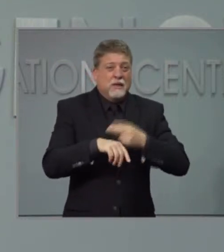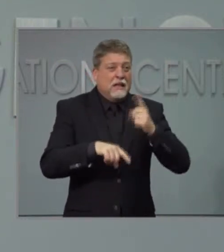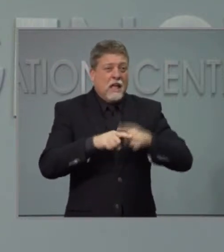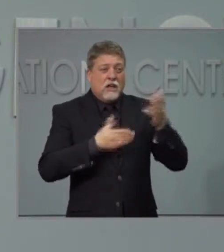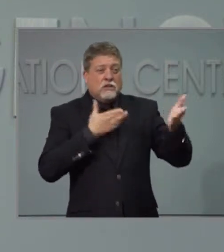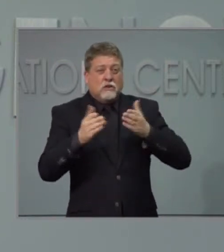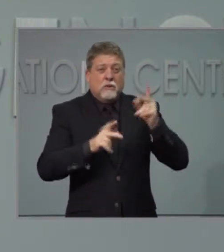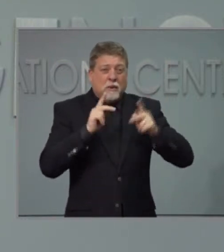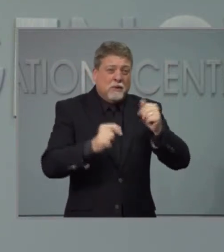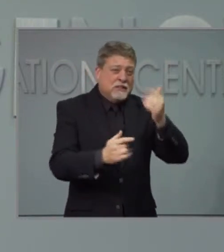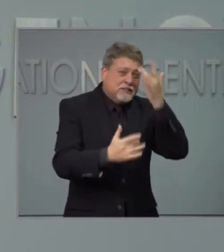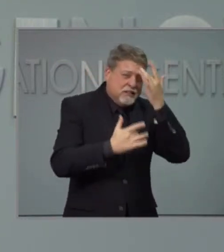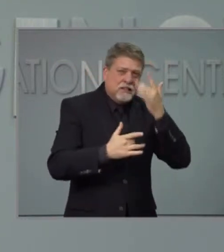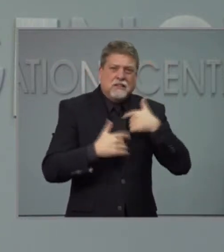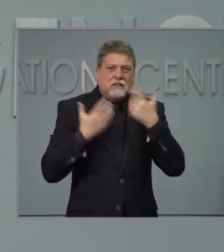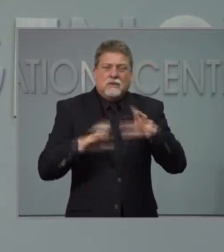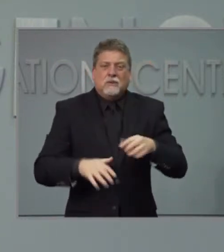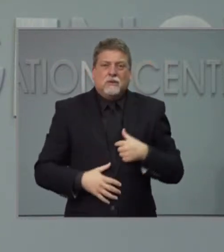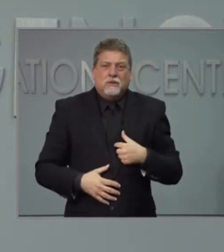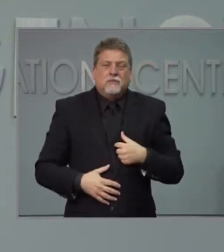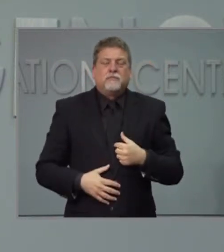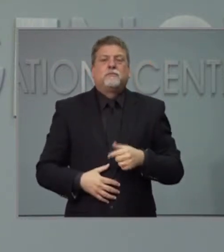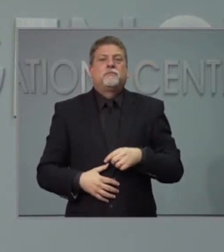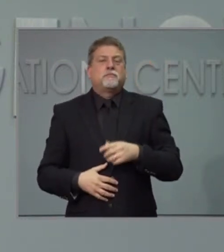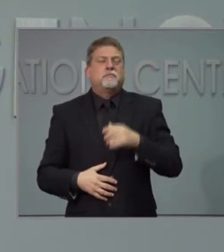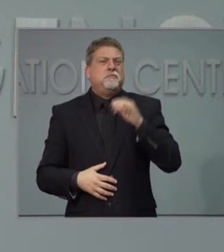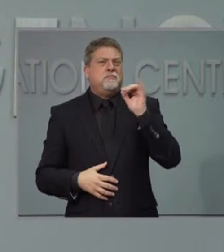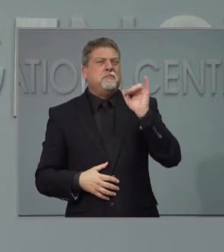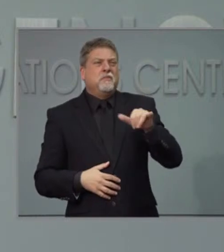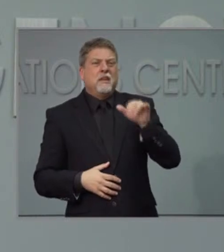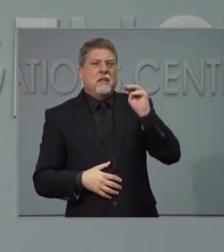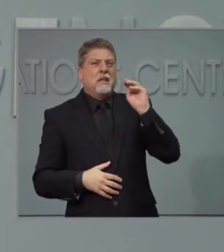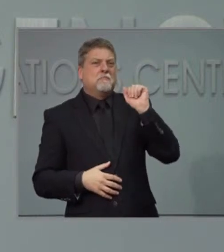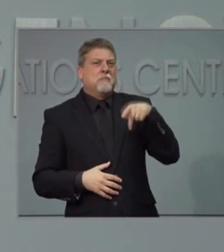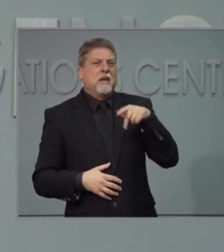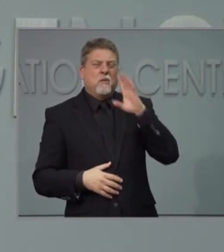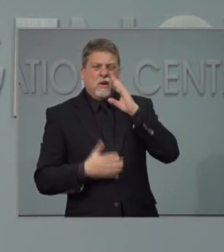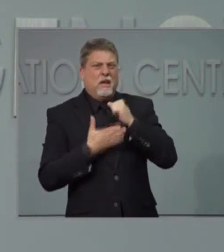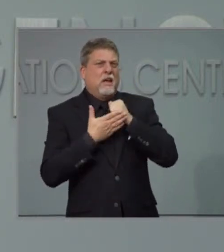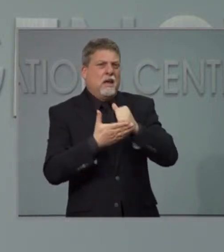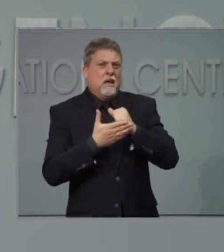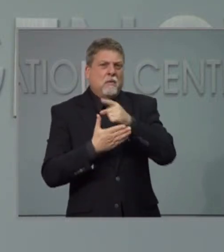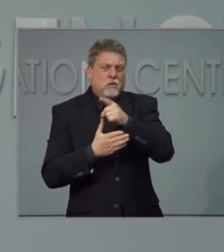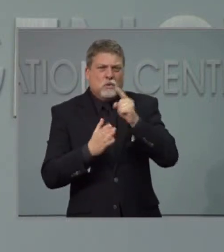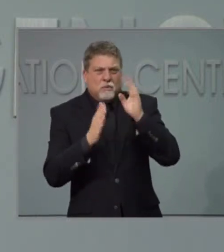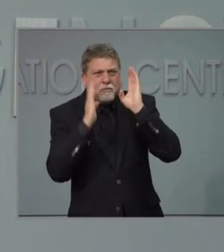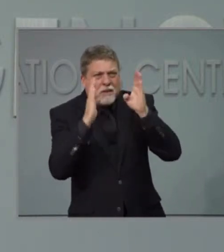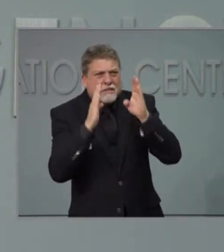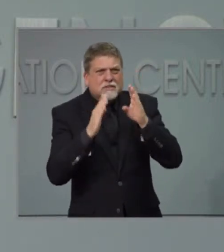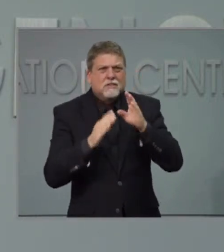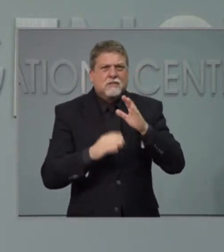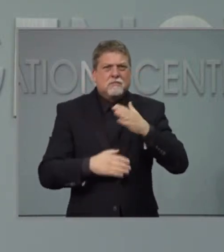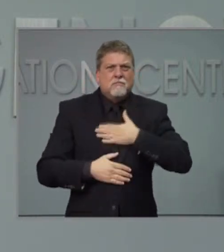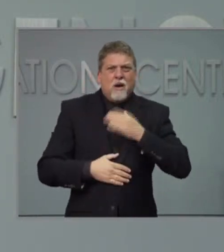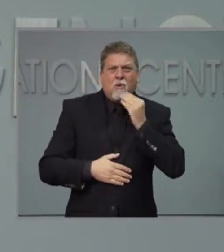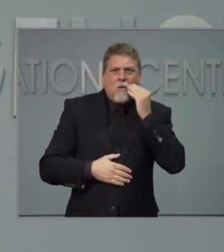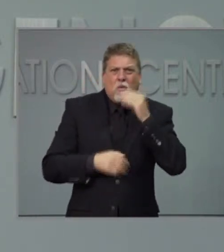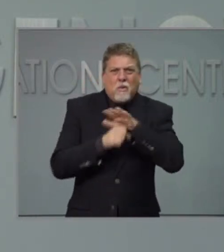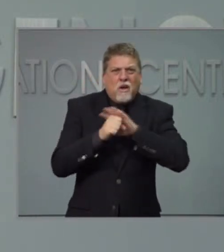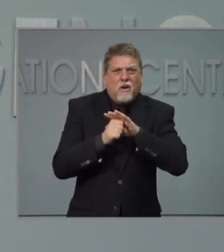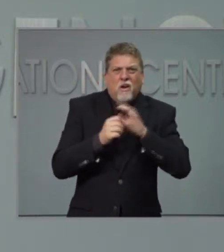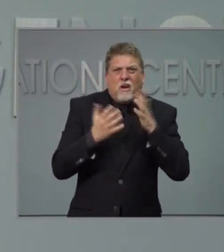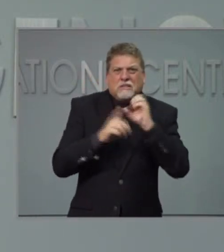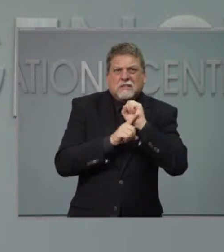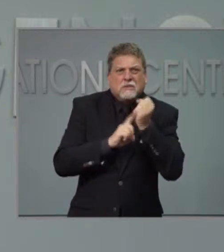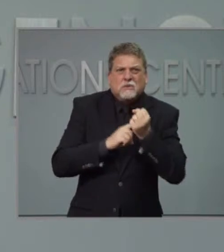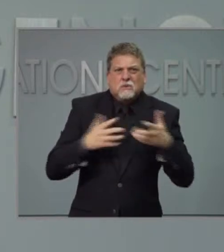our hospital system. So I think this is the map, but we really want folks to be paying attention to what's happening in their counties, take the